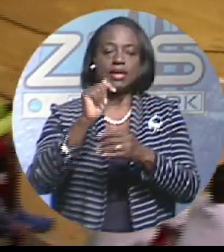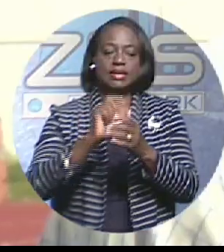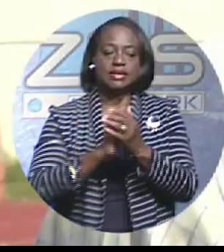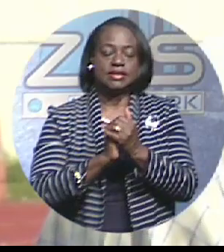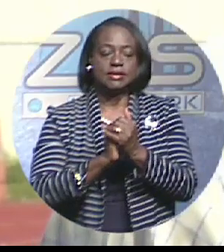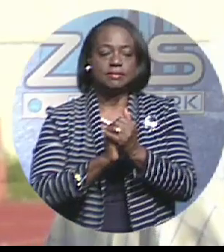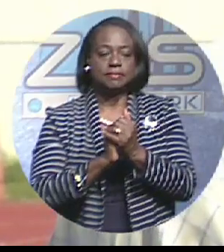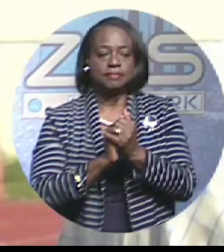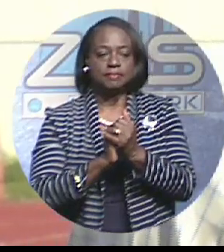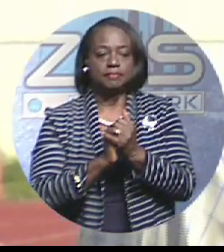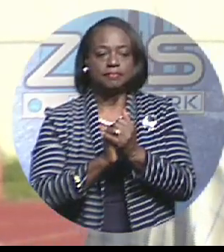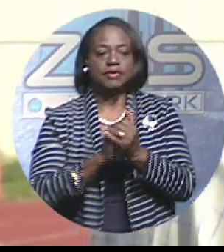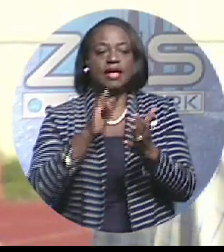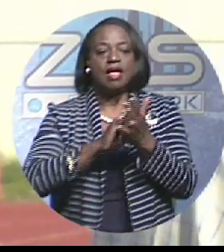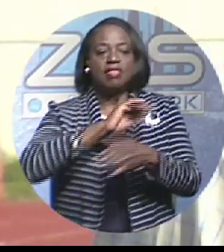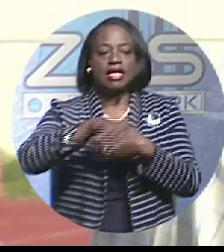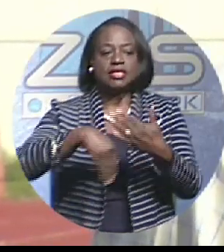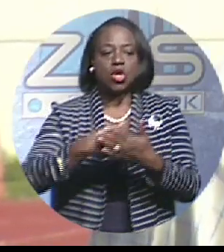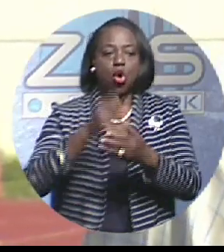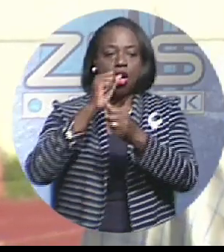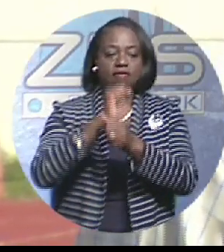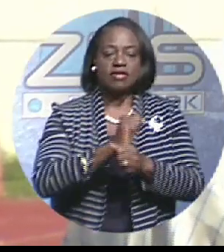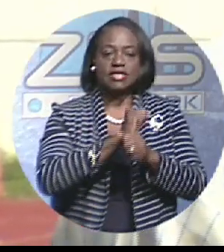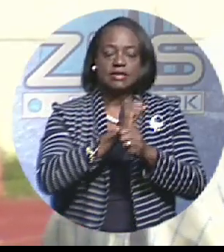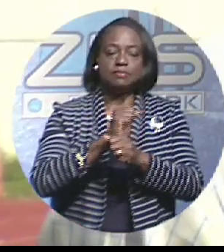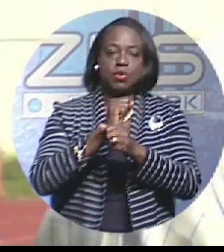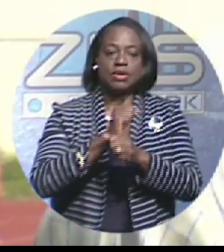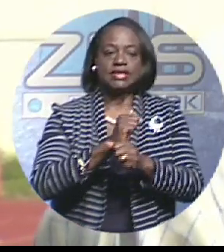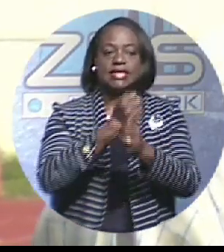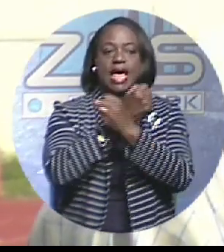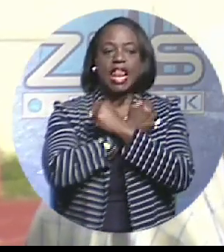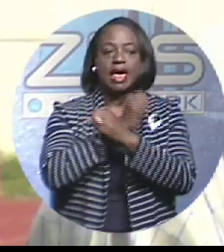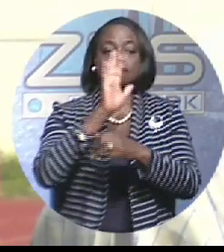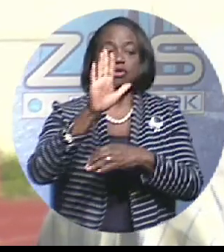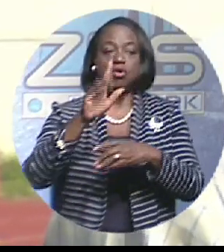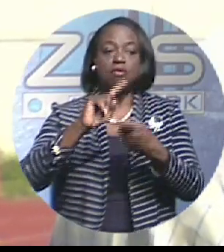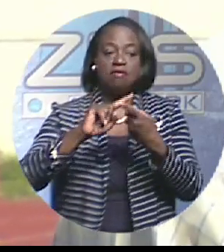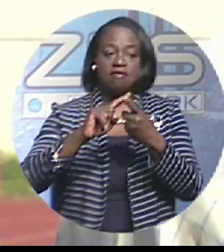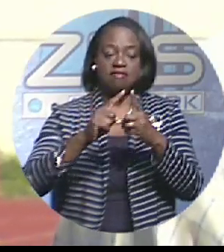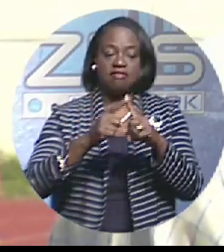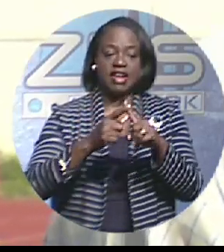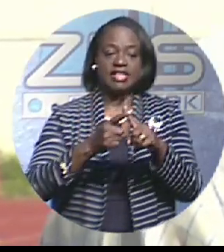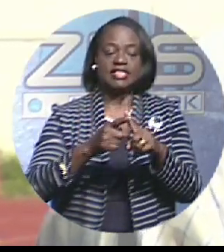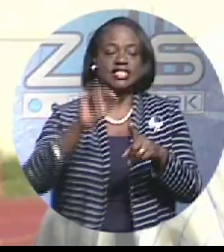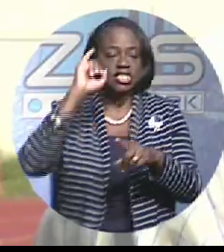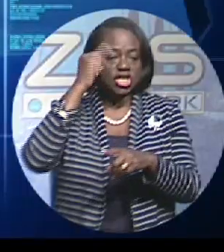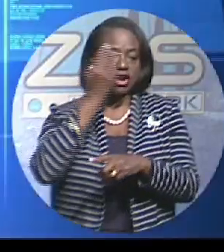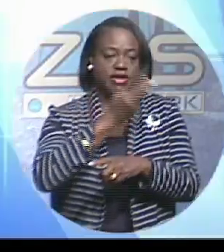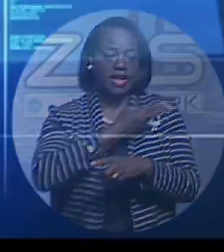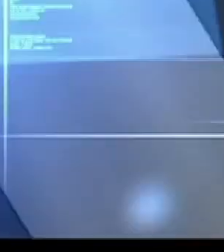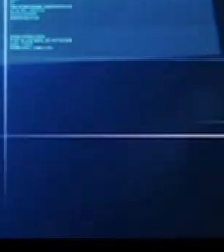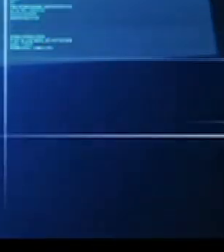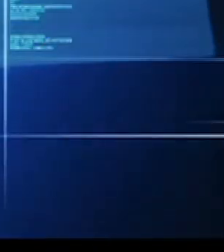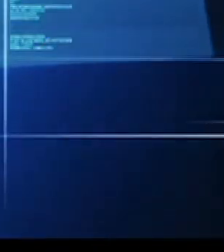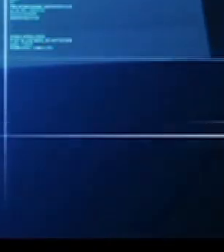128-127. That's all the time we have for sports. Once again, love your neighbors. I'm Jared Higgs. Your weather forecast still to come.